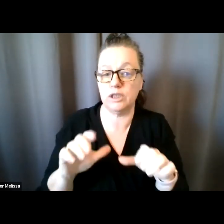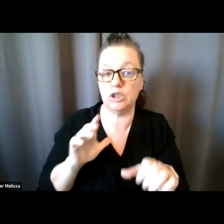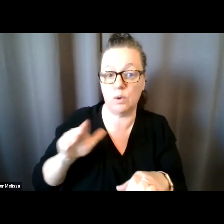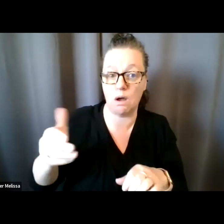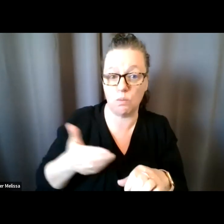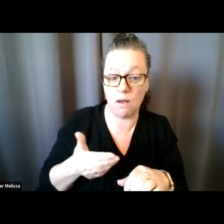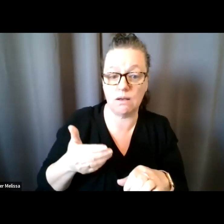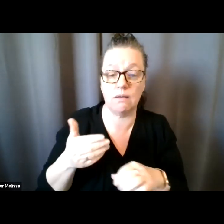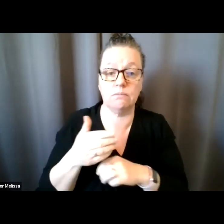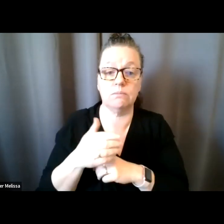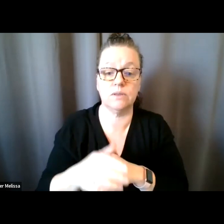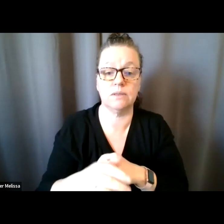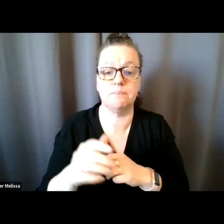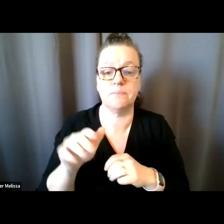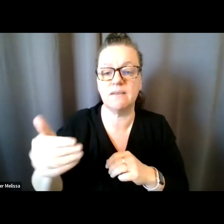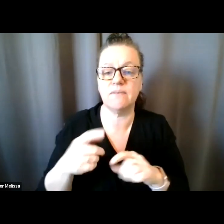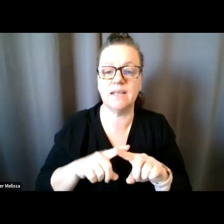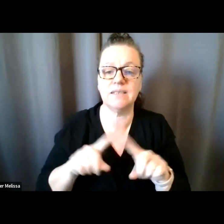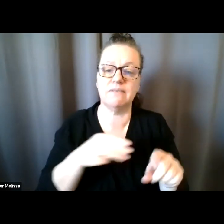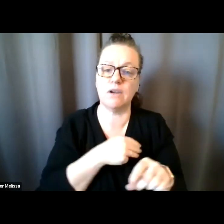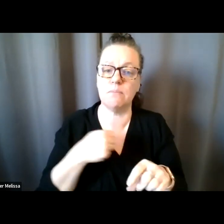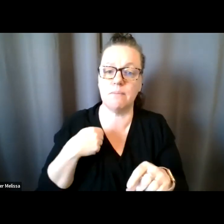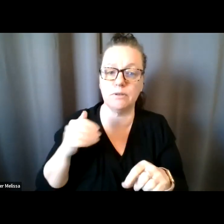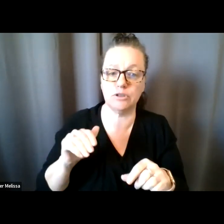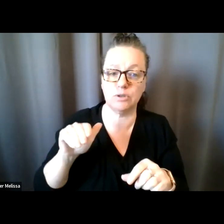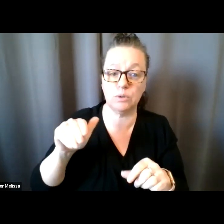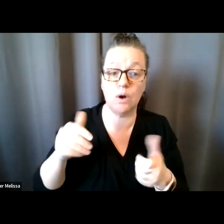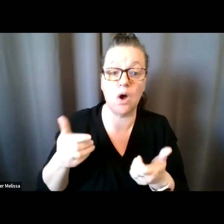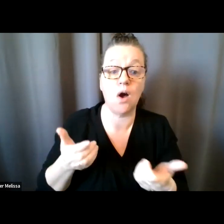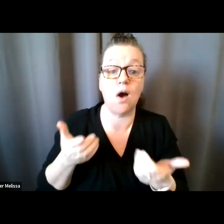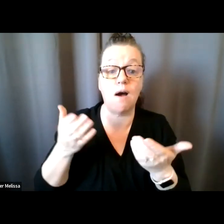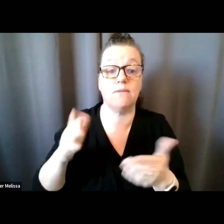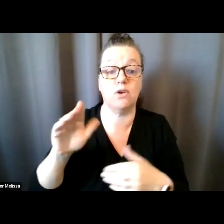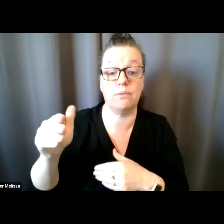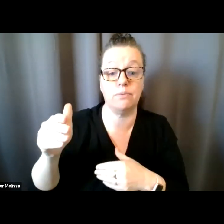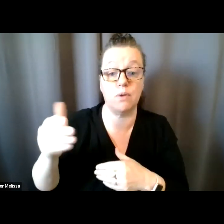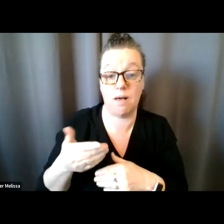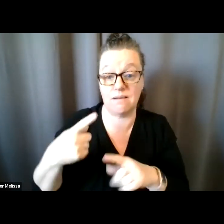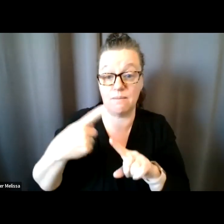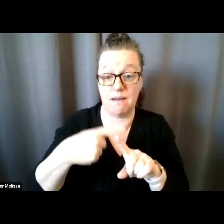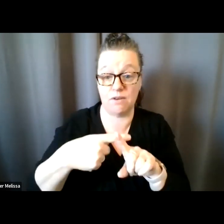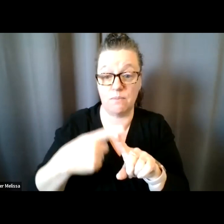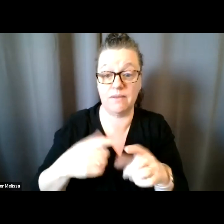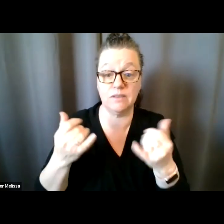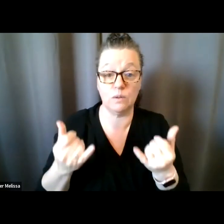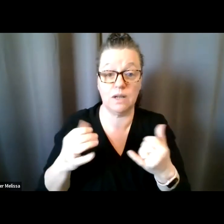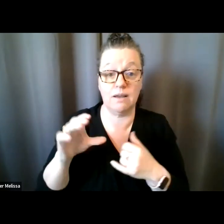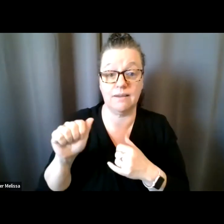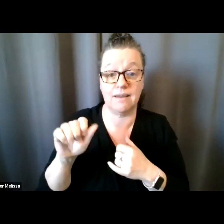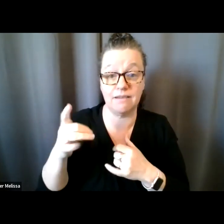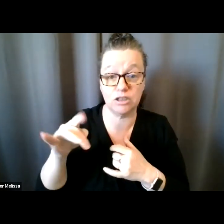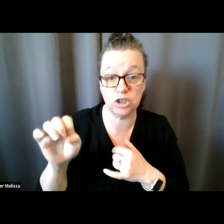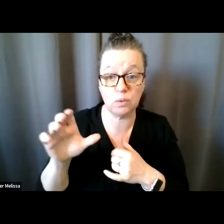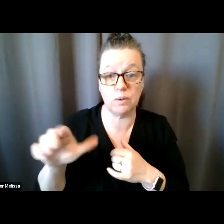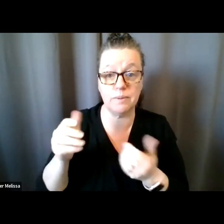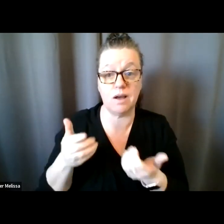and invite different CRIS committee members to offer the welcome each month. So today, Kashi Aurora is going to be offering our